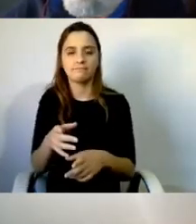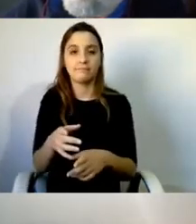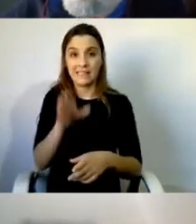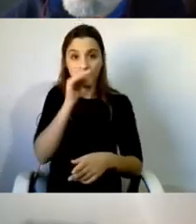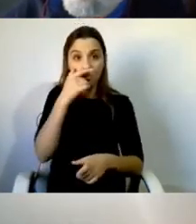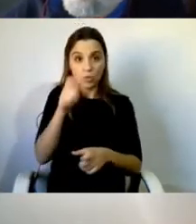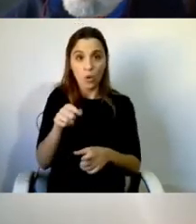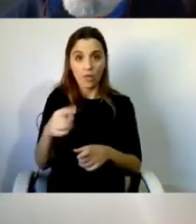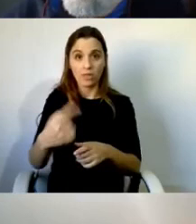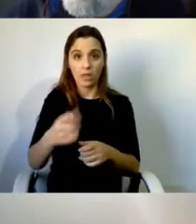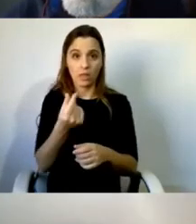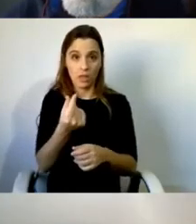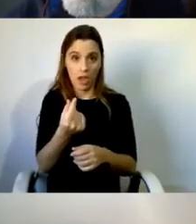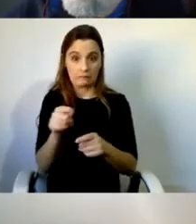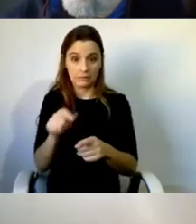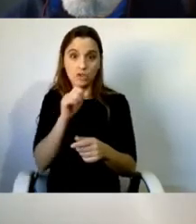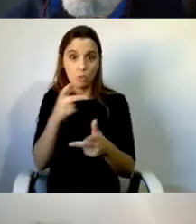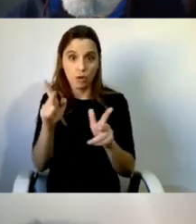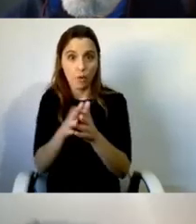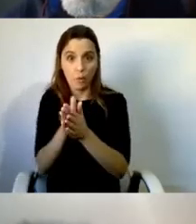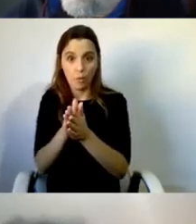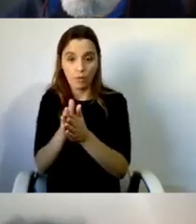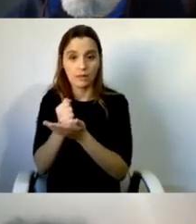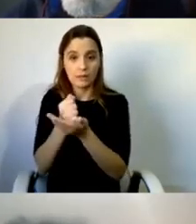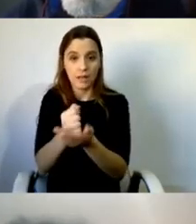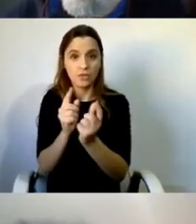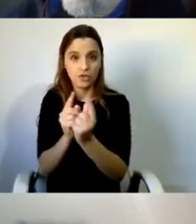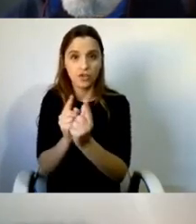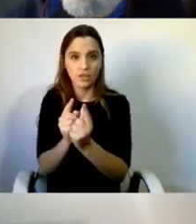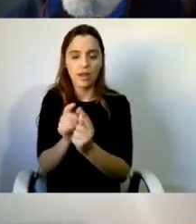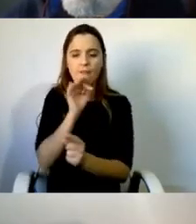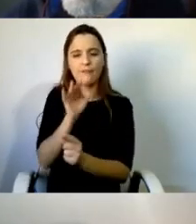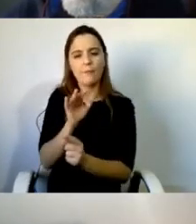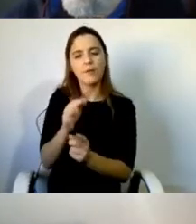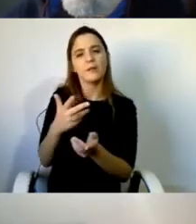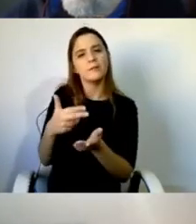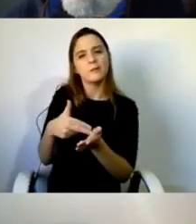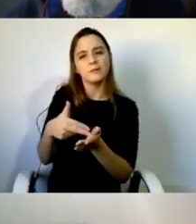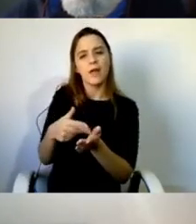the family would expect them to keep the money in within the family budget.